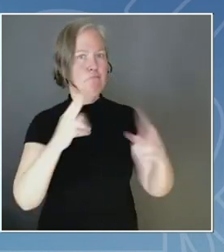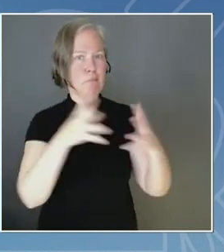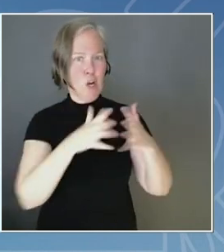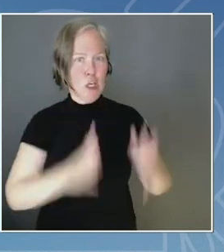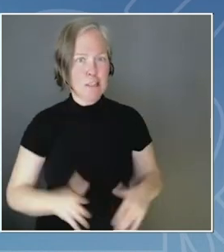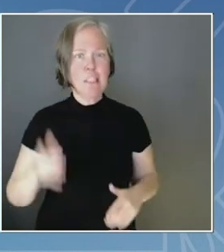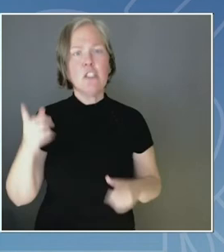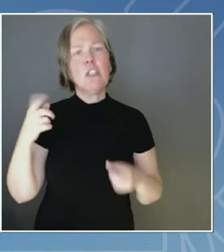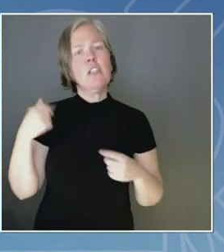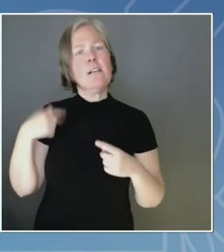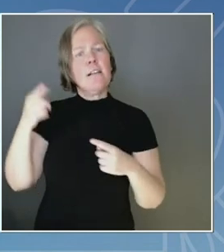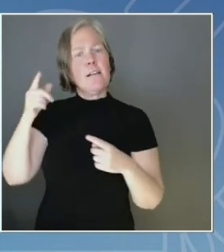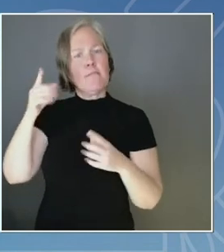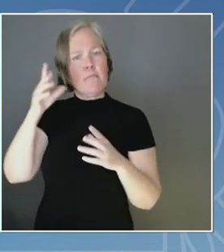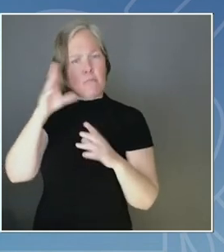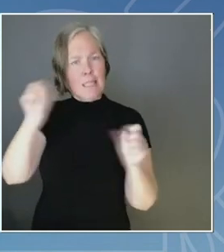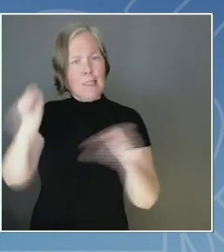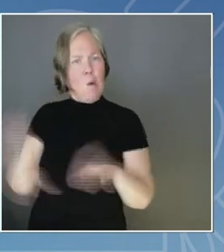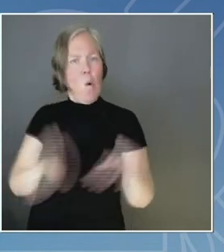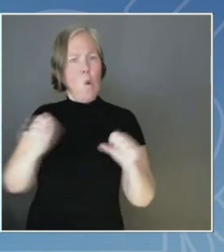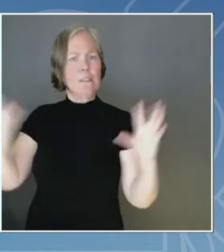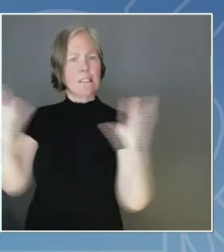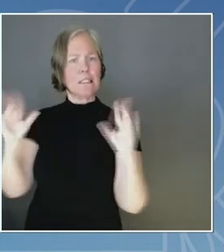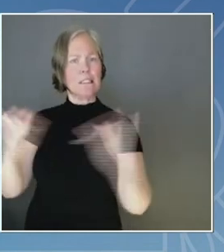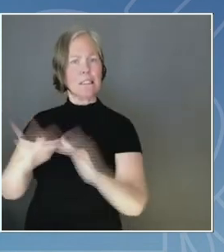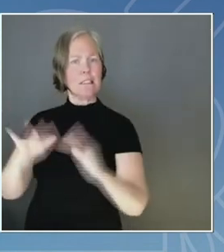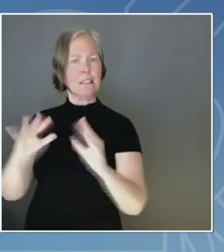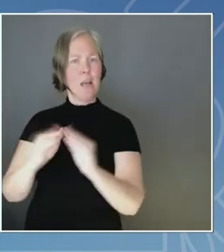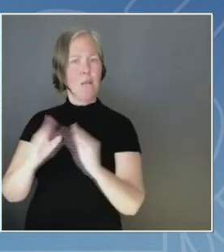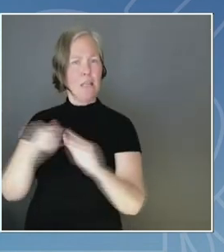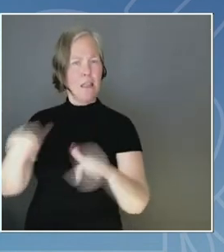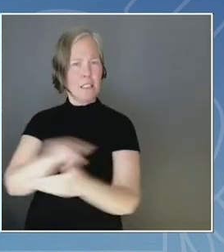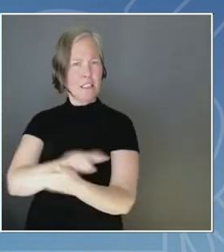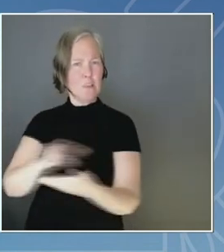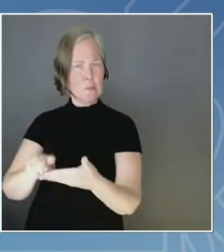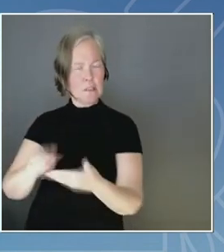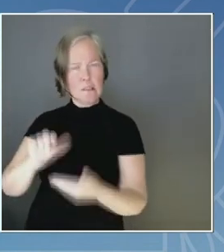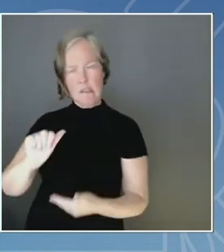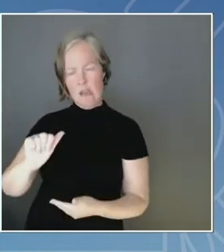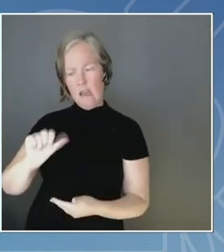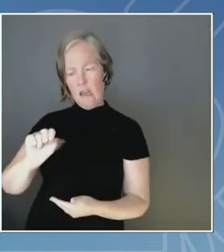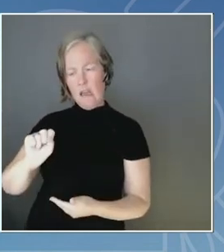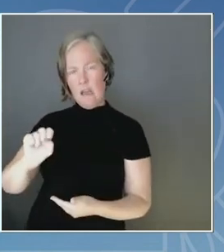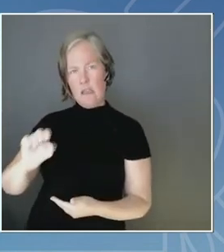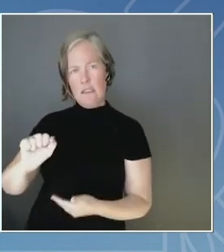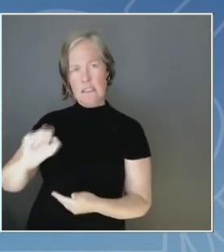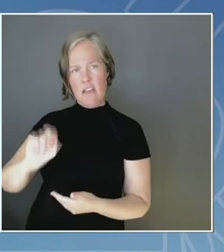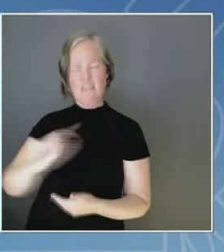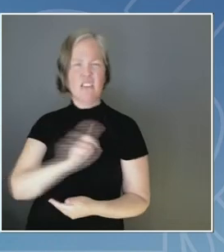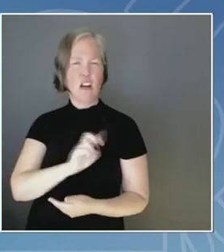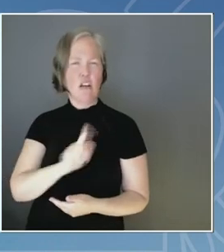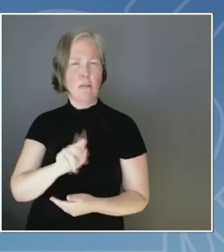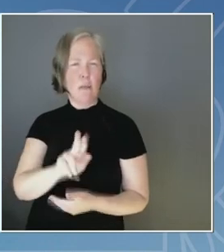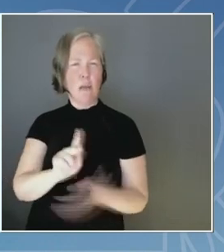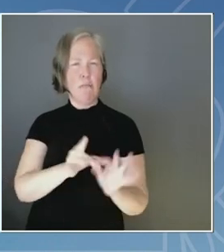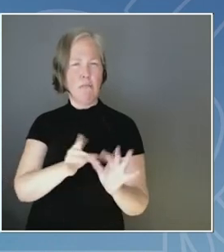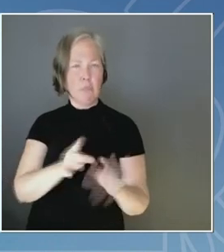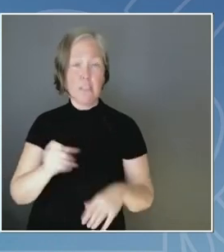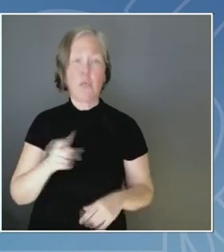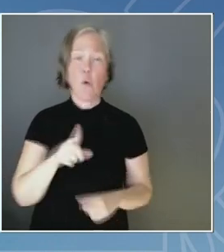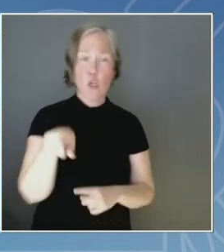ASEAN summit coming up this week, thanks to Dr. Pak's description of it. As Americans with ties to ASEAN